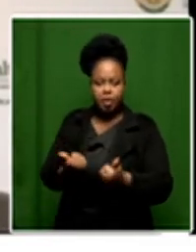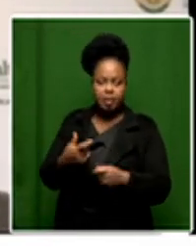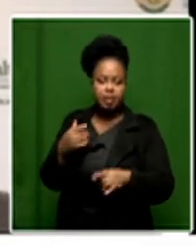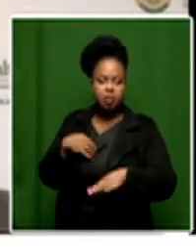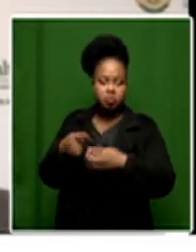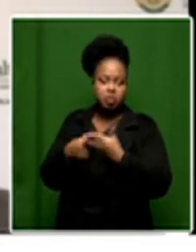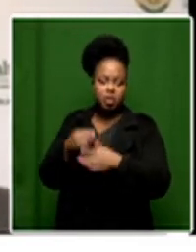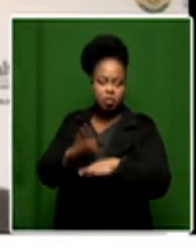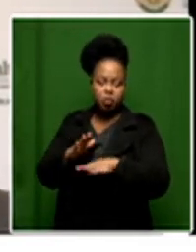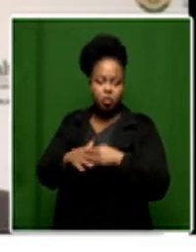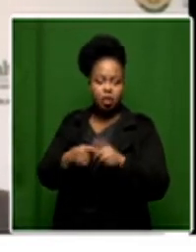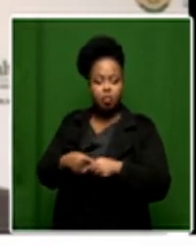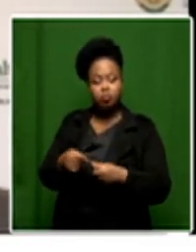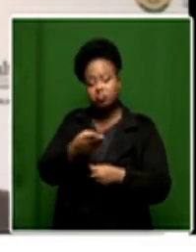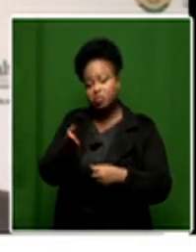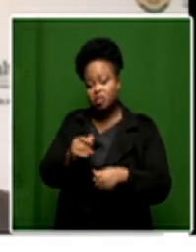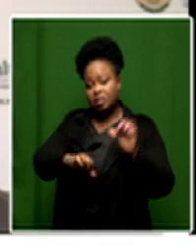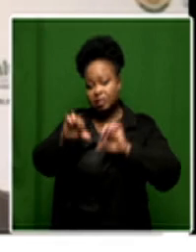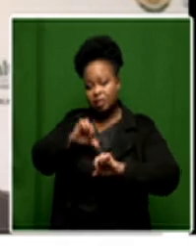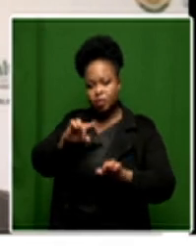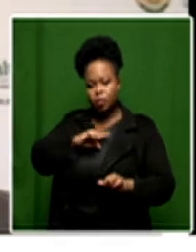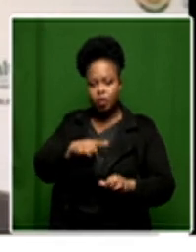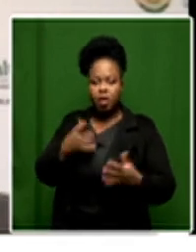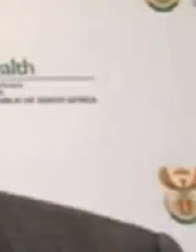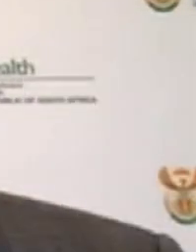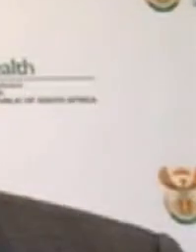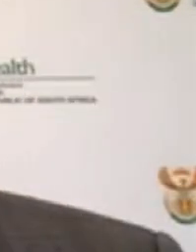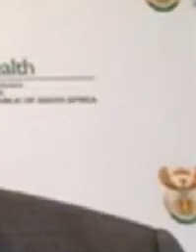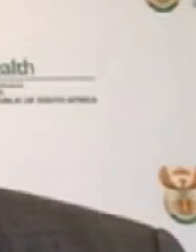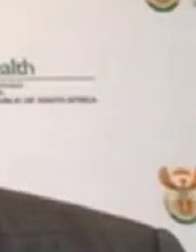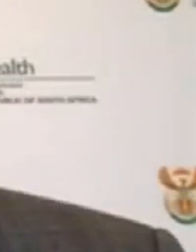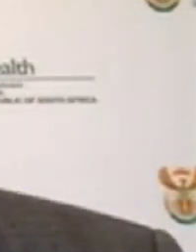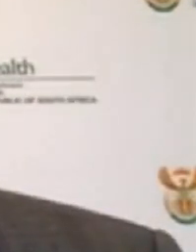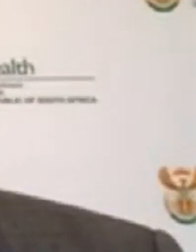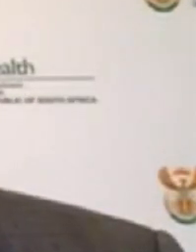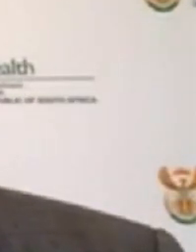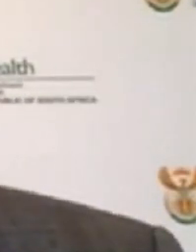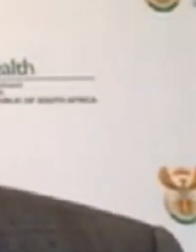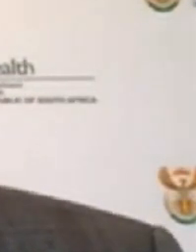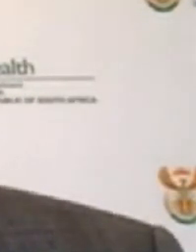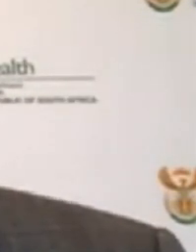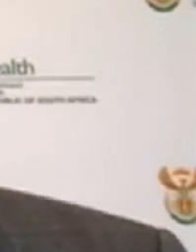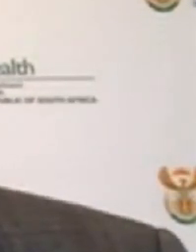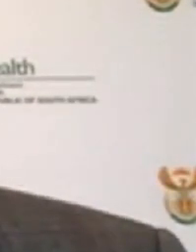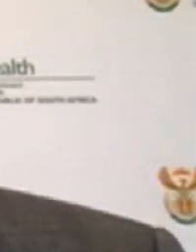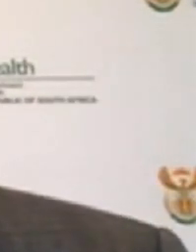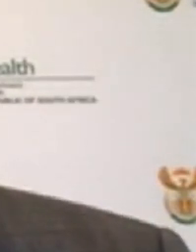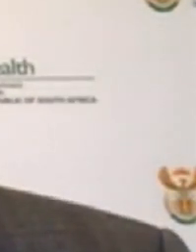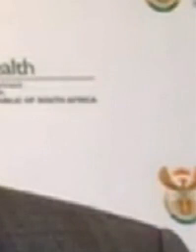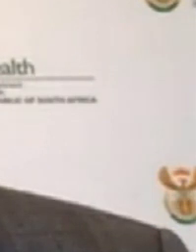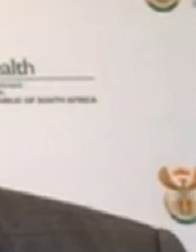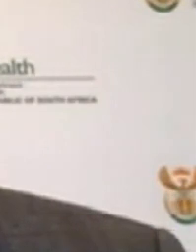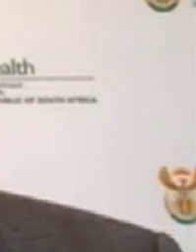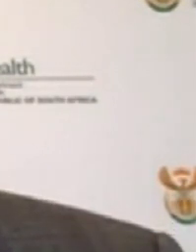discuss that issue among the scientists, because there has been an ability to produce vaccine before. It was not for humans, it was for